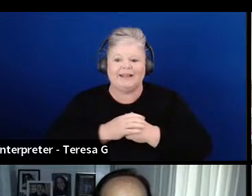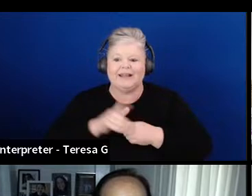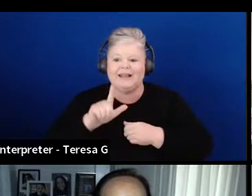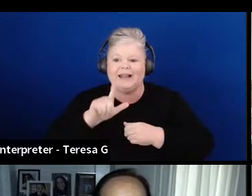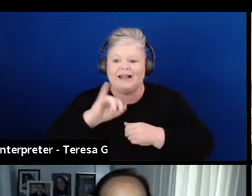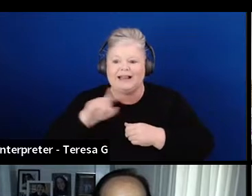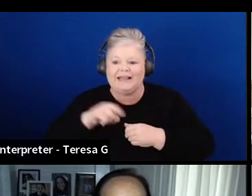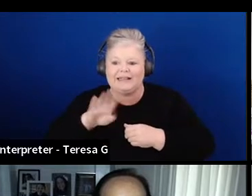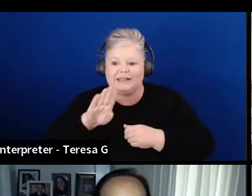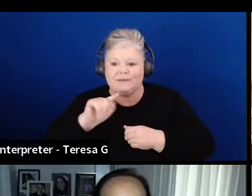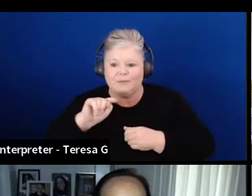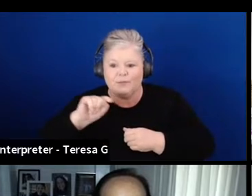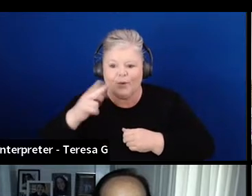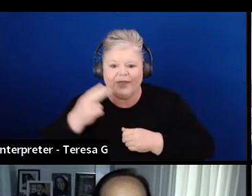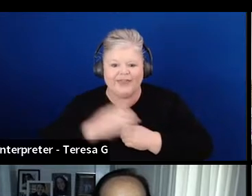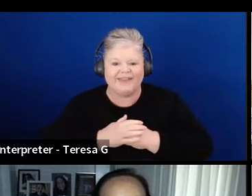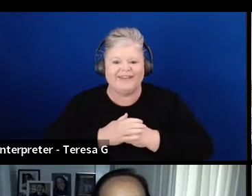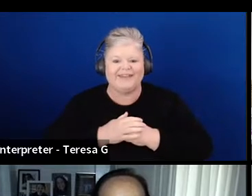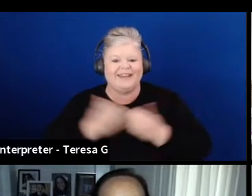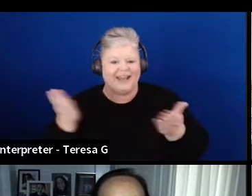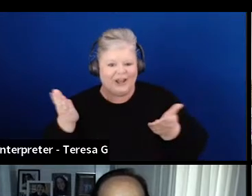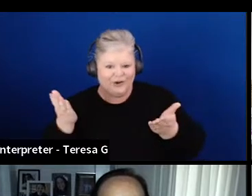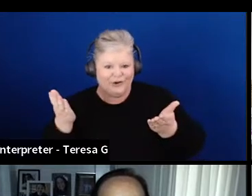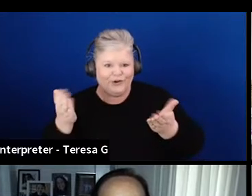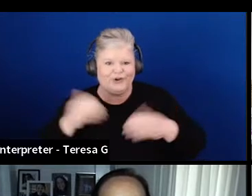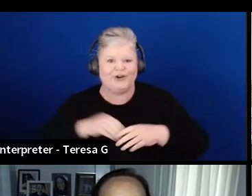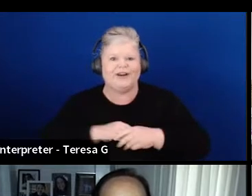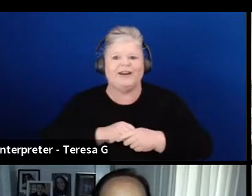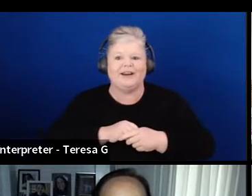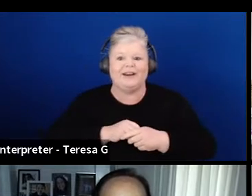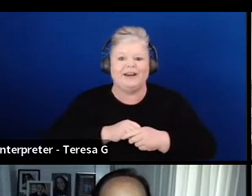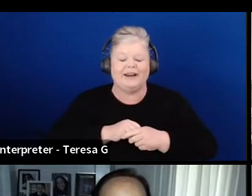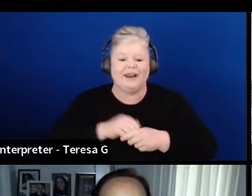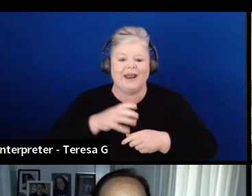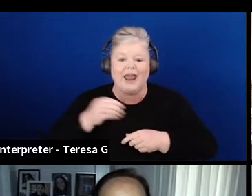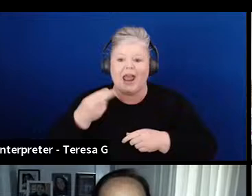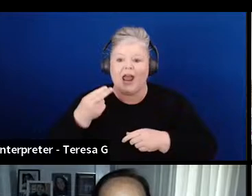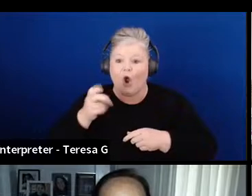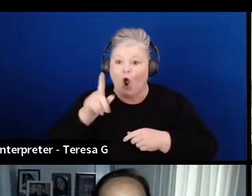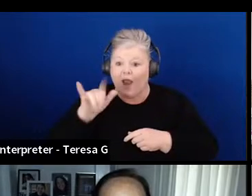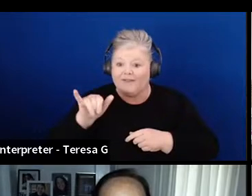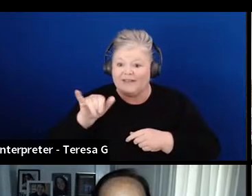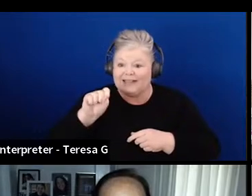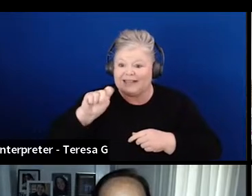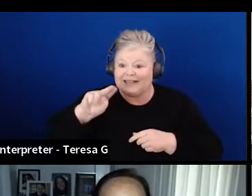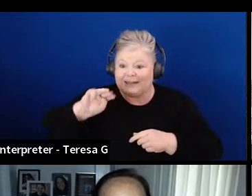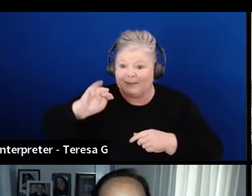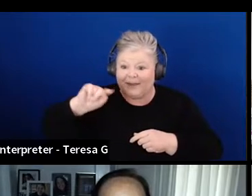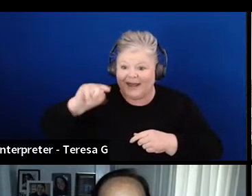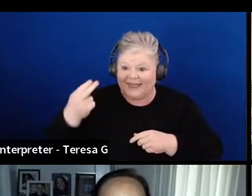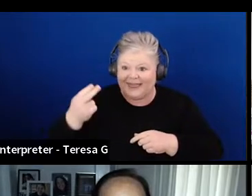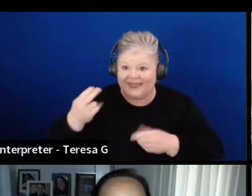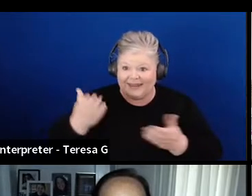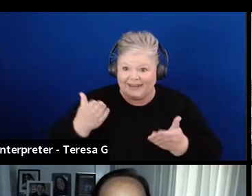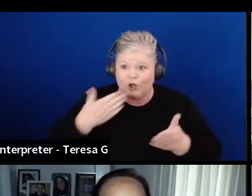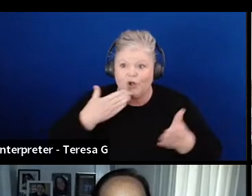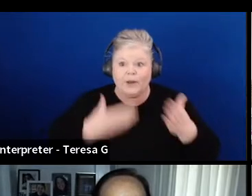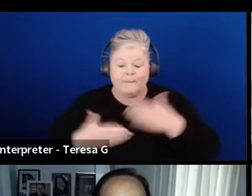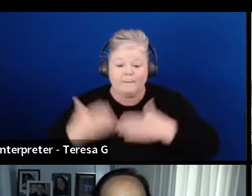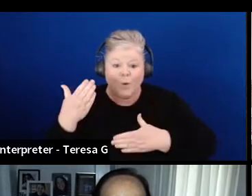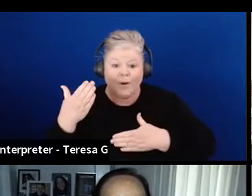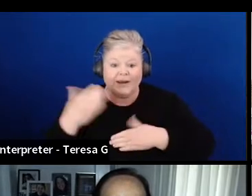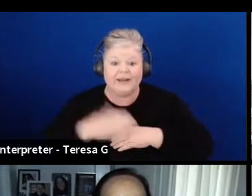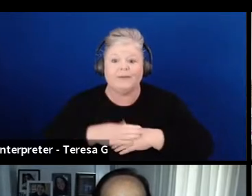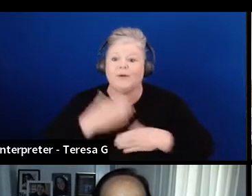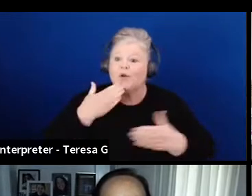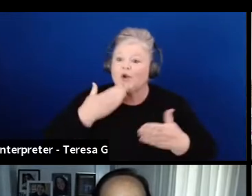Booth. Here. And Harvey Smith. Good morning. Good morning. And good